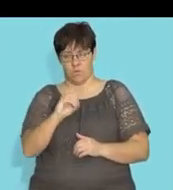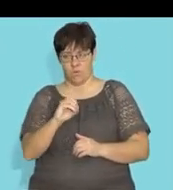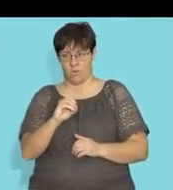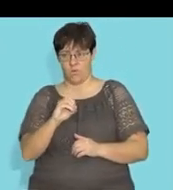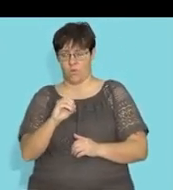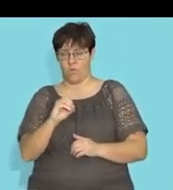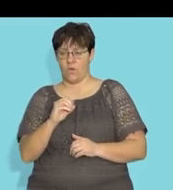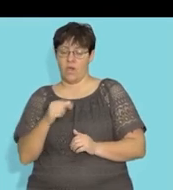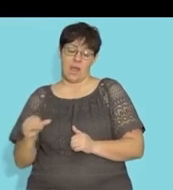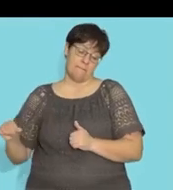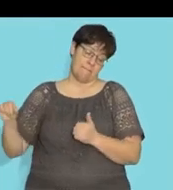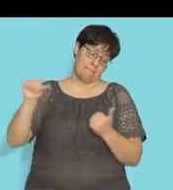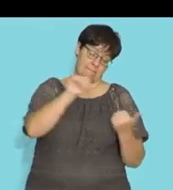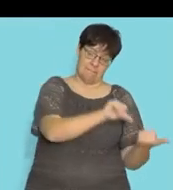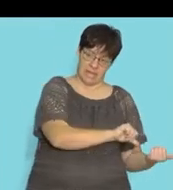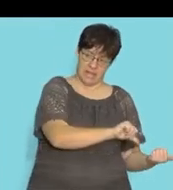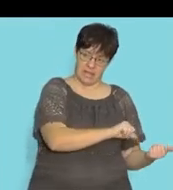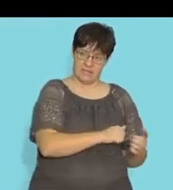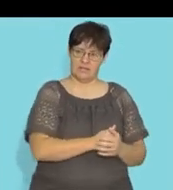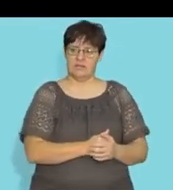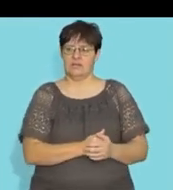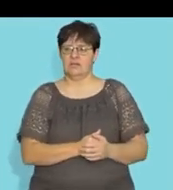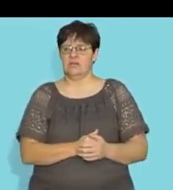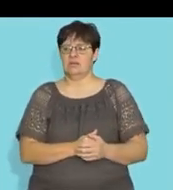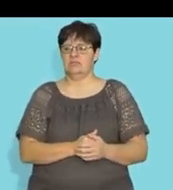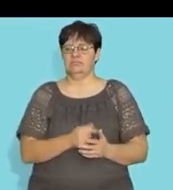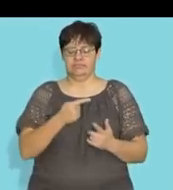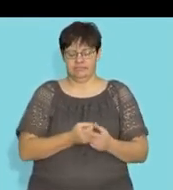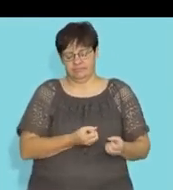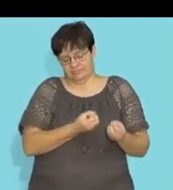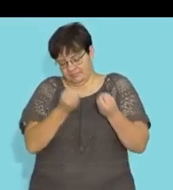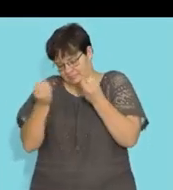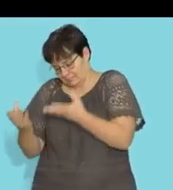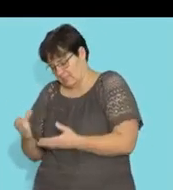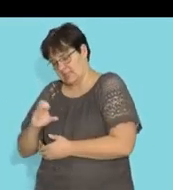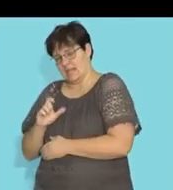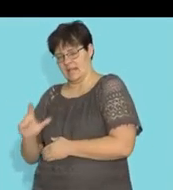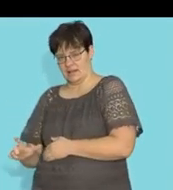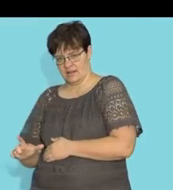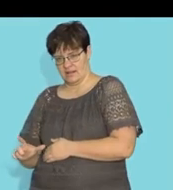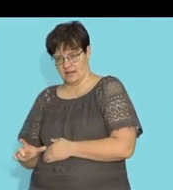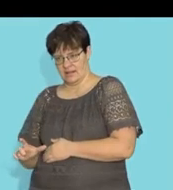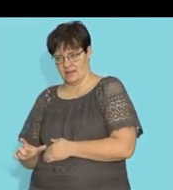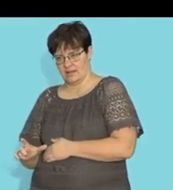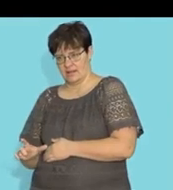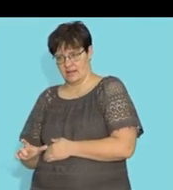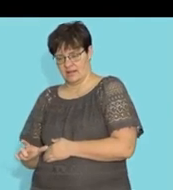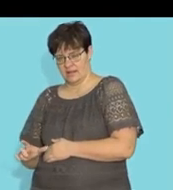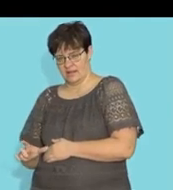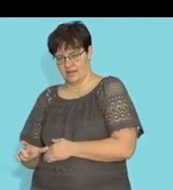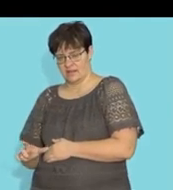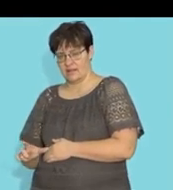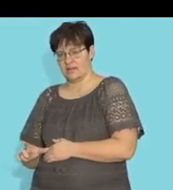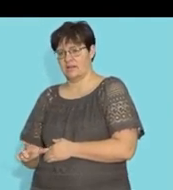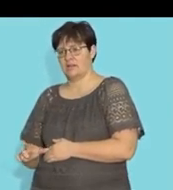ion will then in the reverse reaction give the proton to chlorine or to the chloride